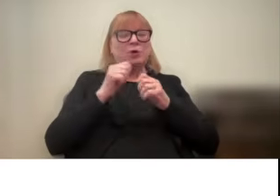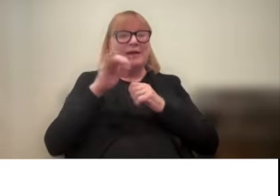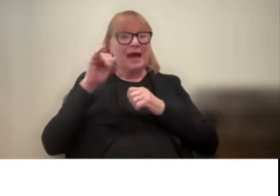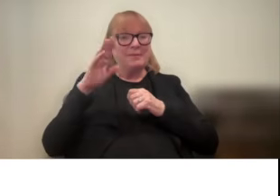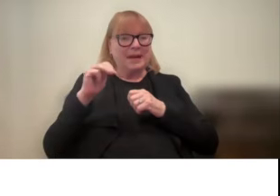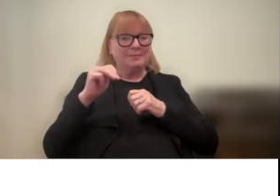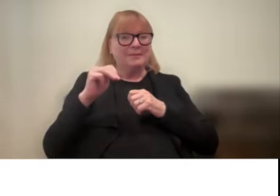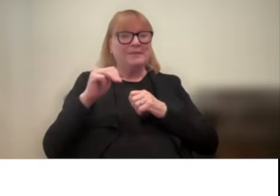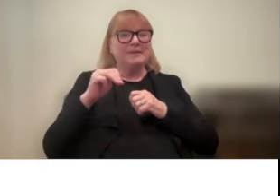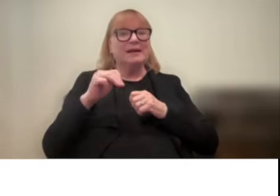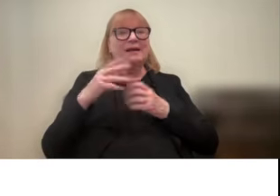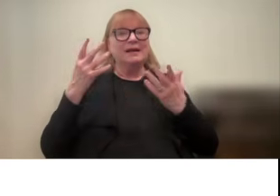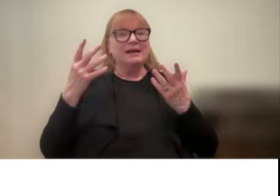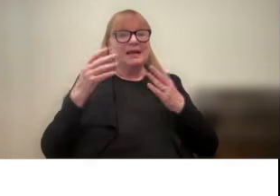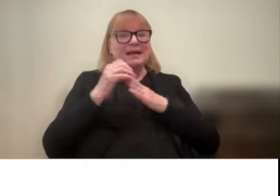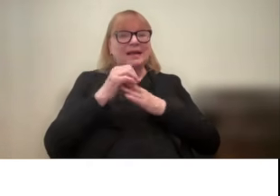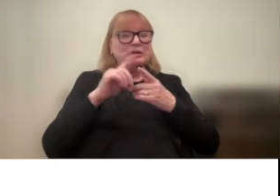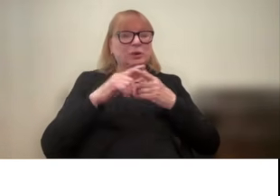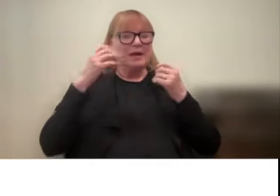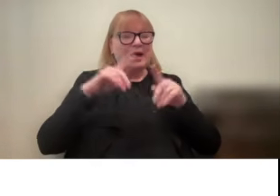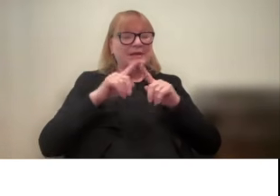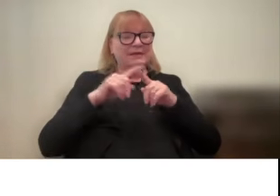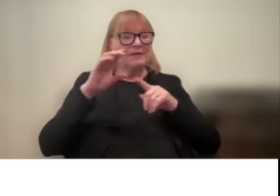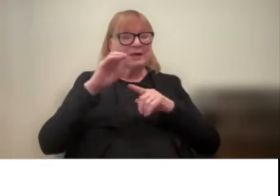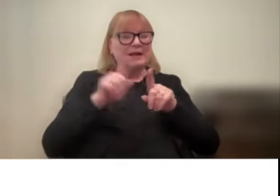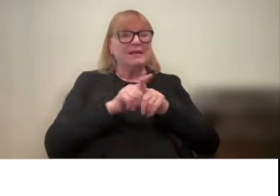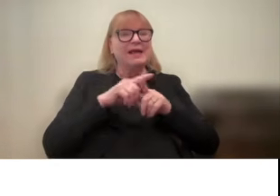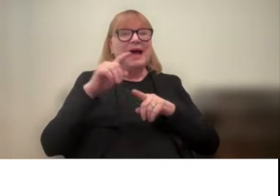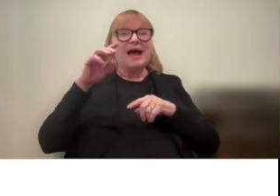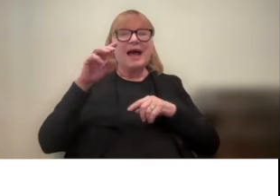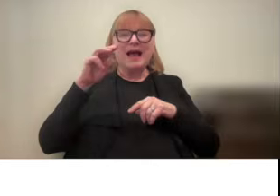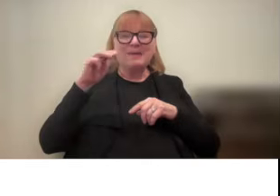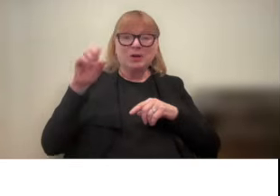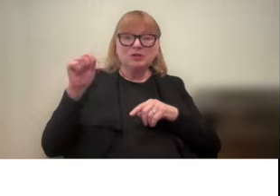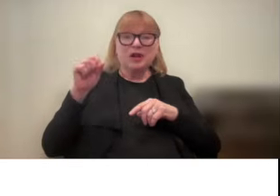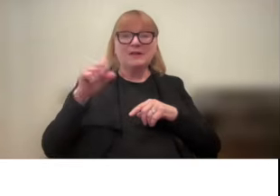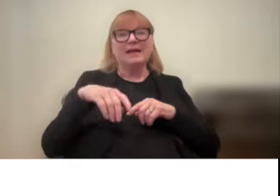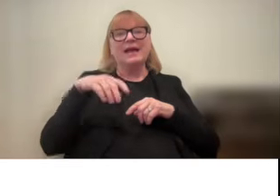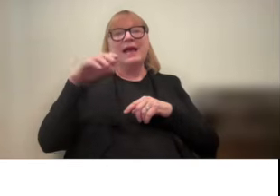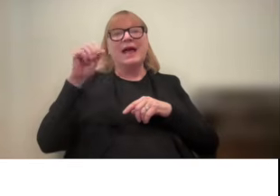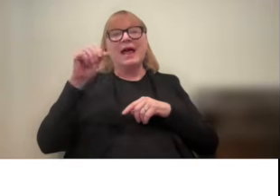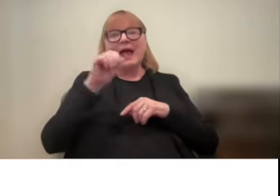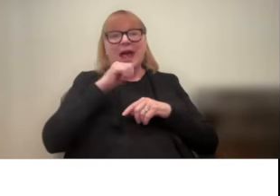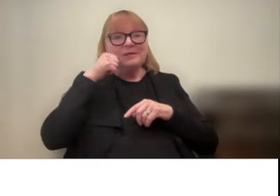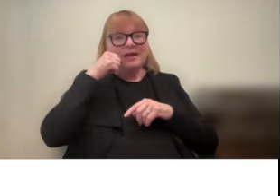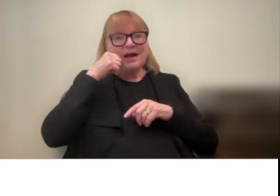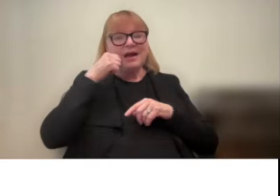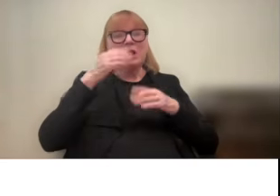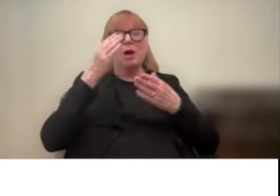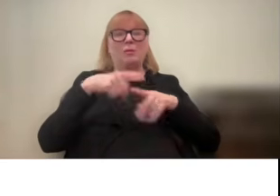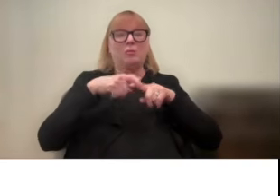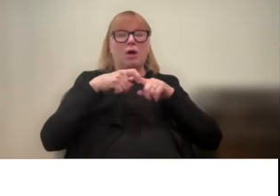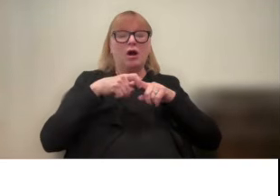IBM has led to many other companies, such as Microsoft and Amazon, to pause and even reevaluate their